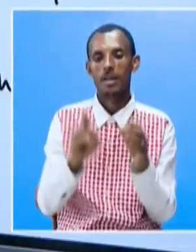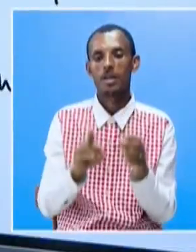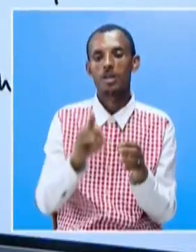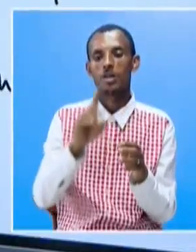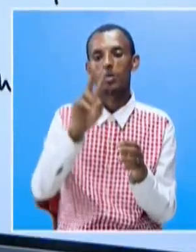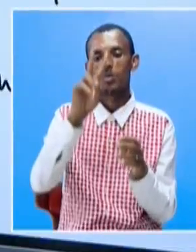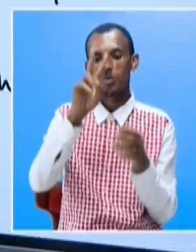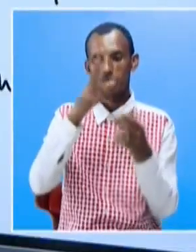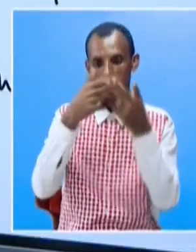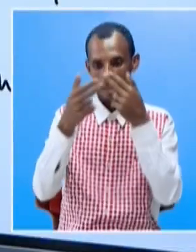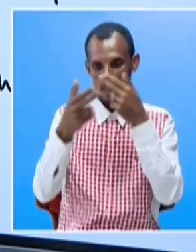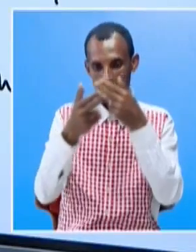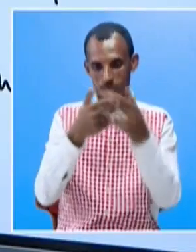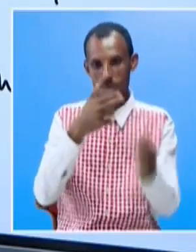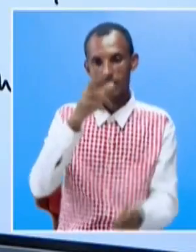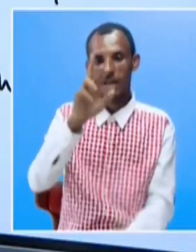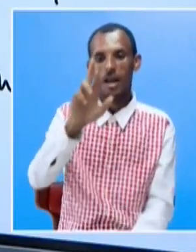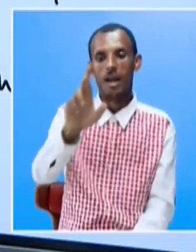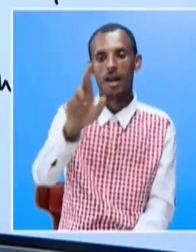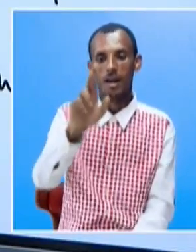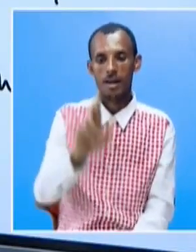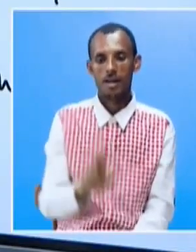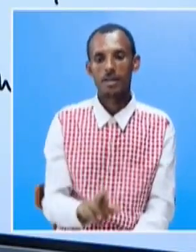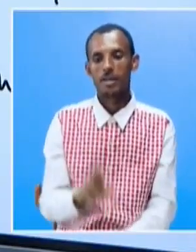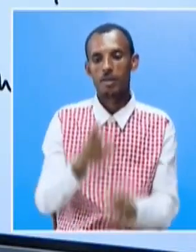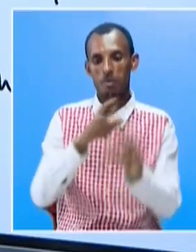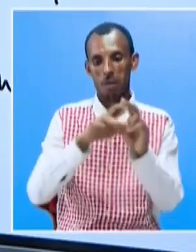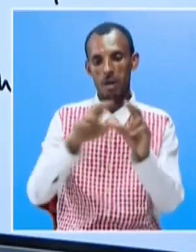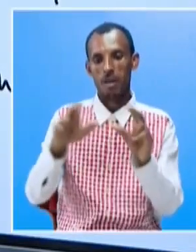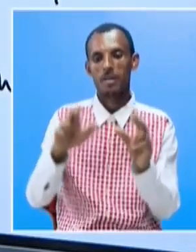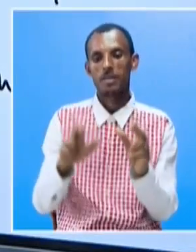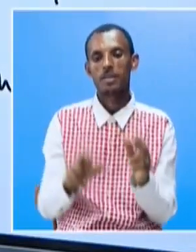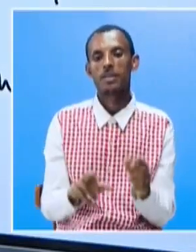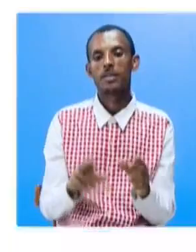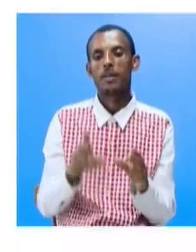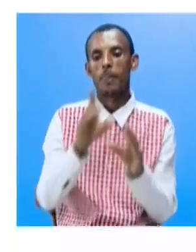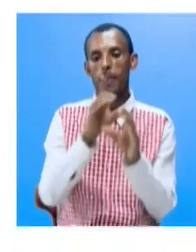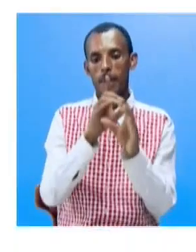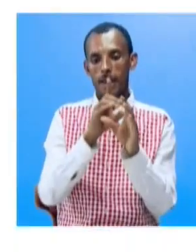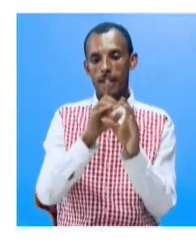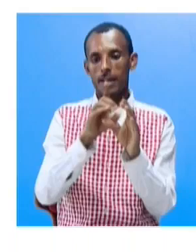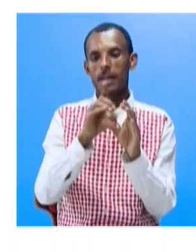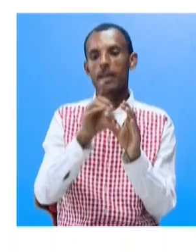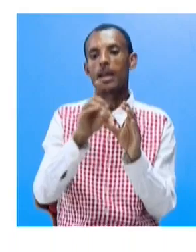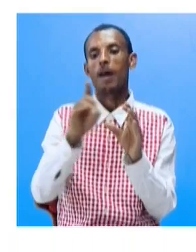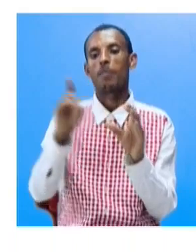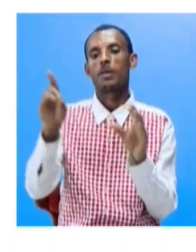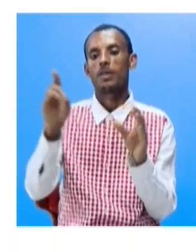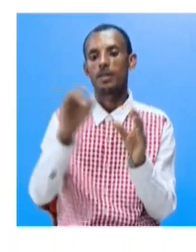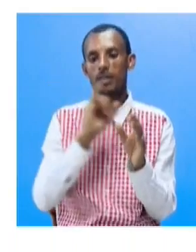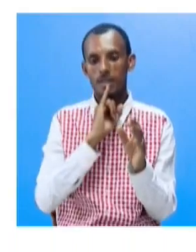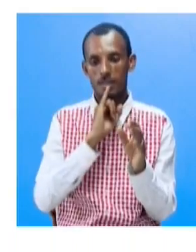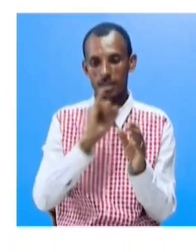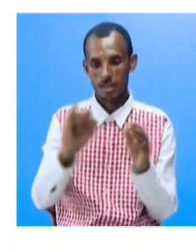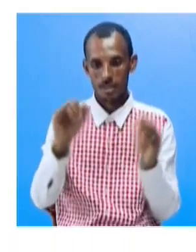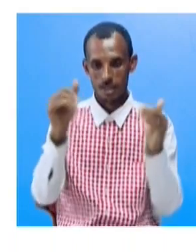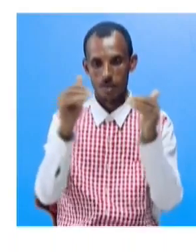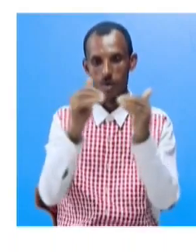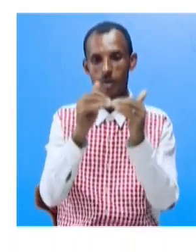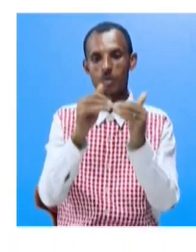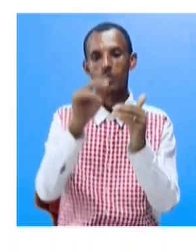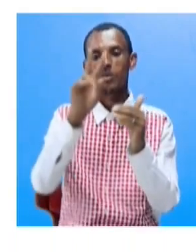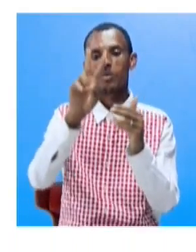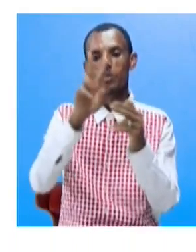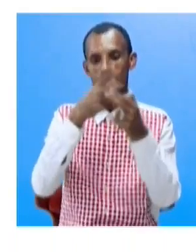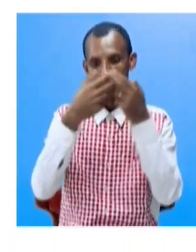twice of radius. Therefore, here diameter is twice of radius.